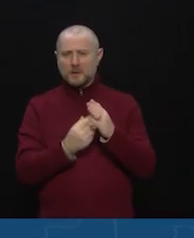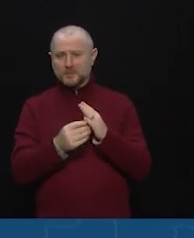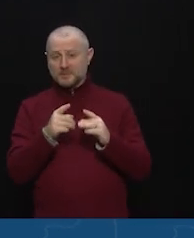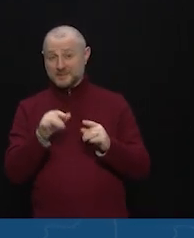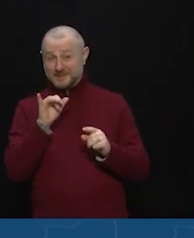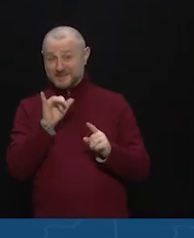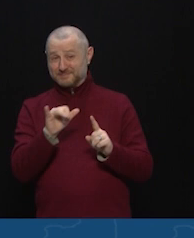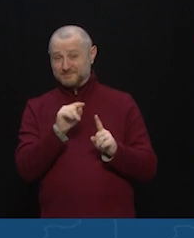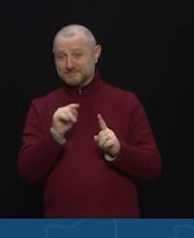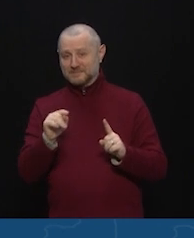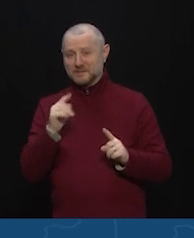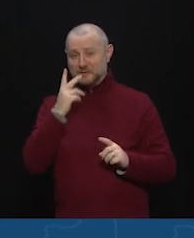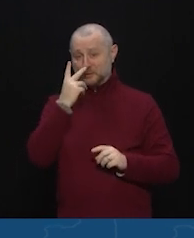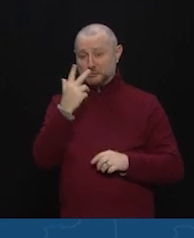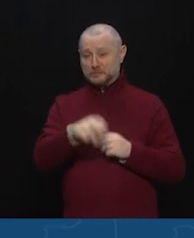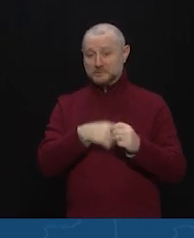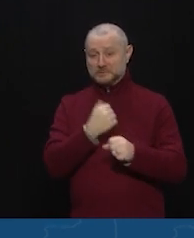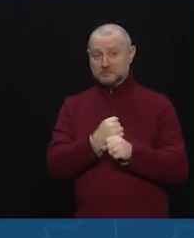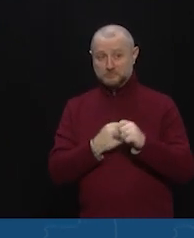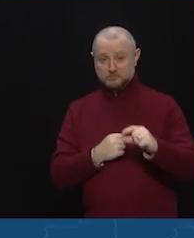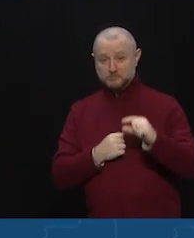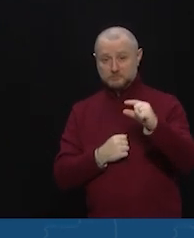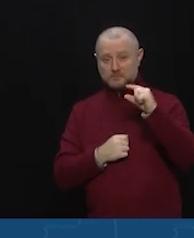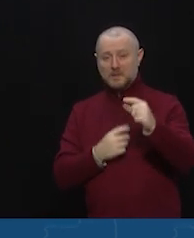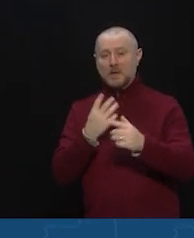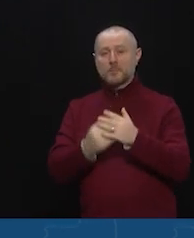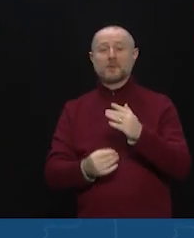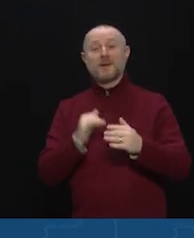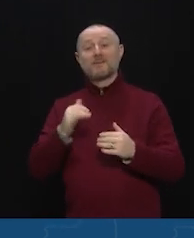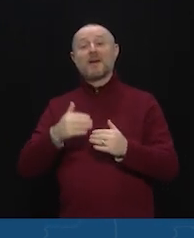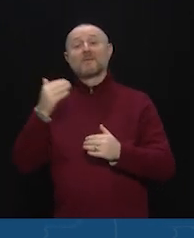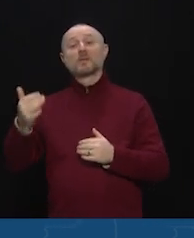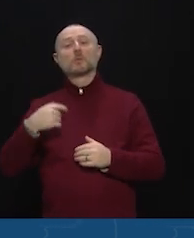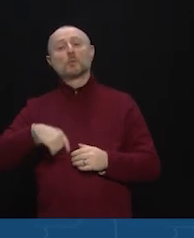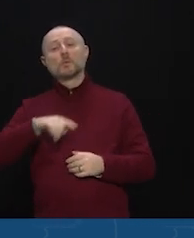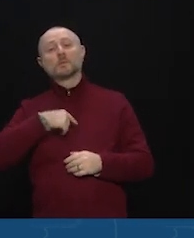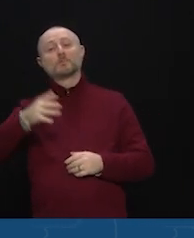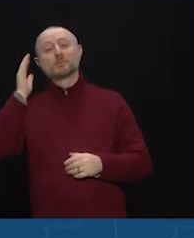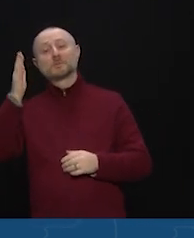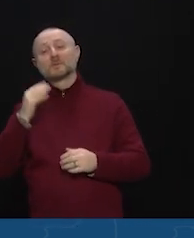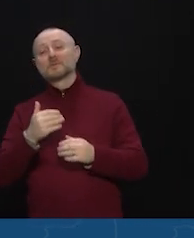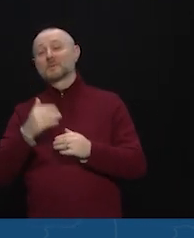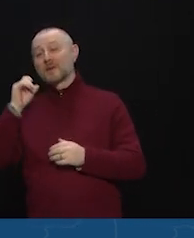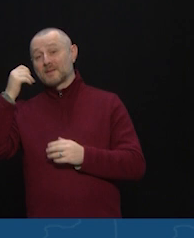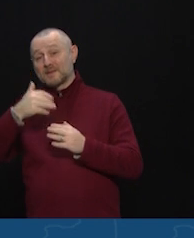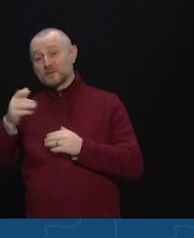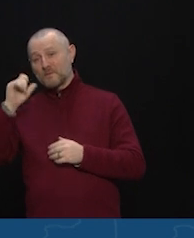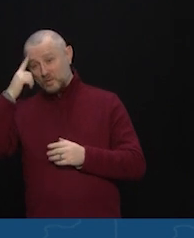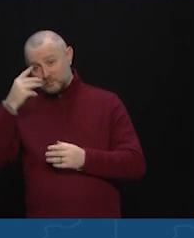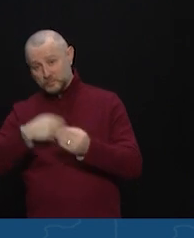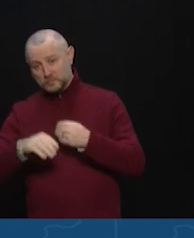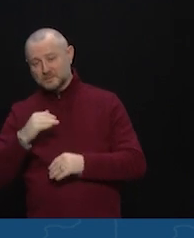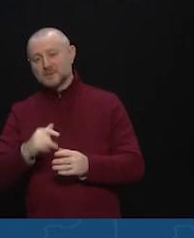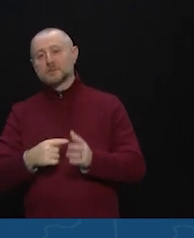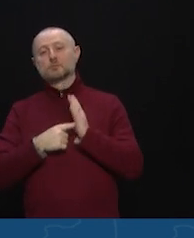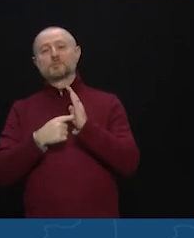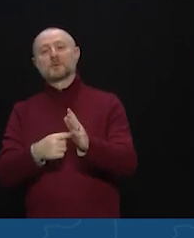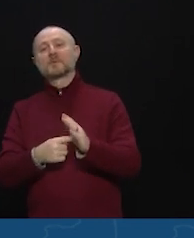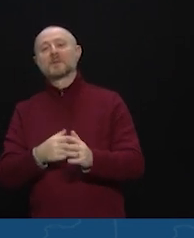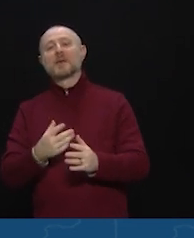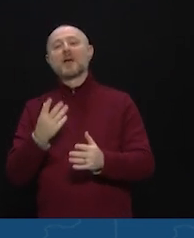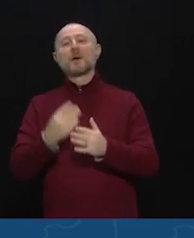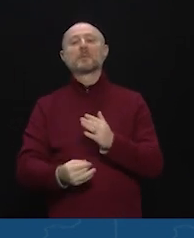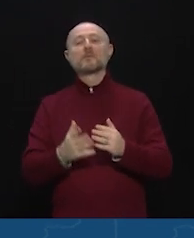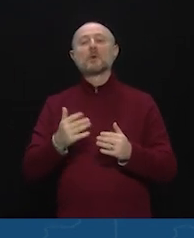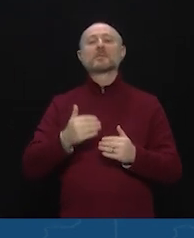3-year gaps. So after when we present every executive budget, we also present the gaps for the next 3 years. So